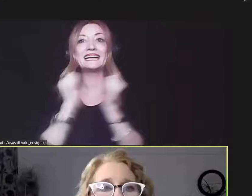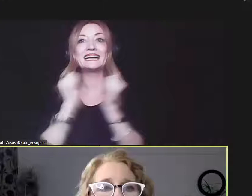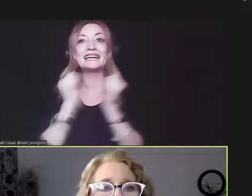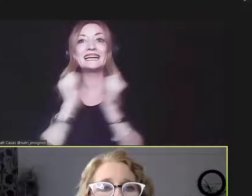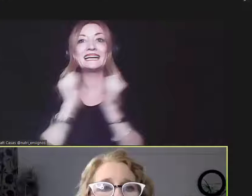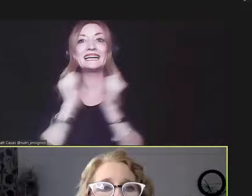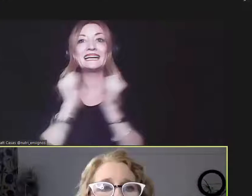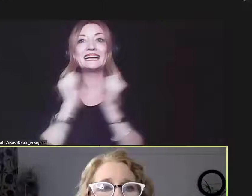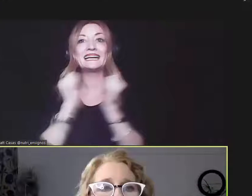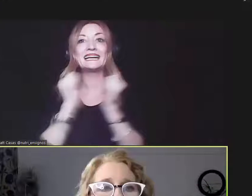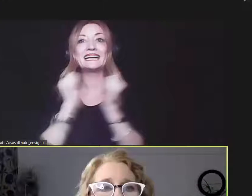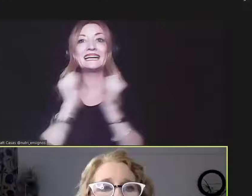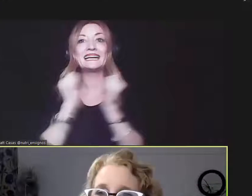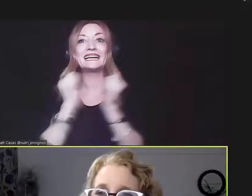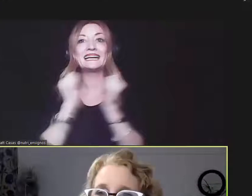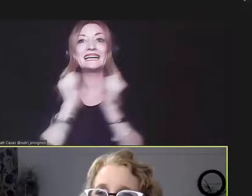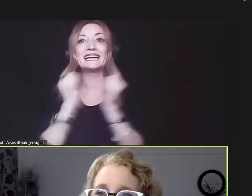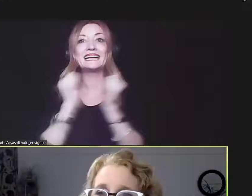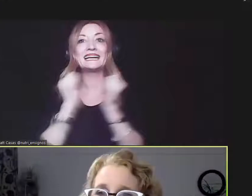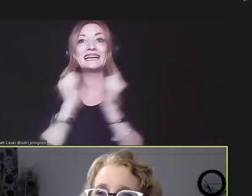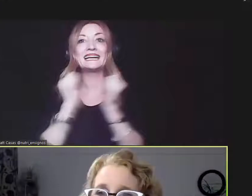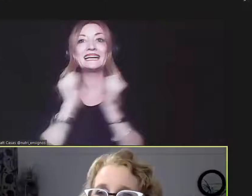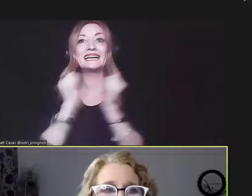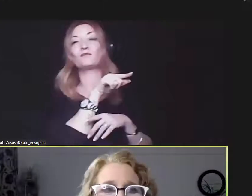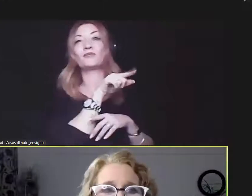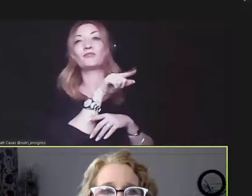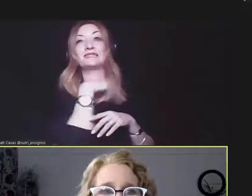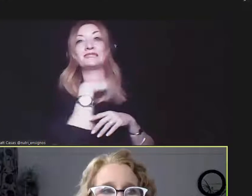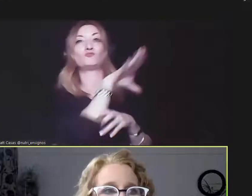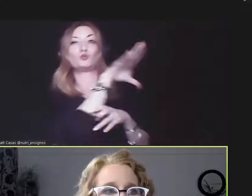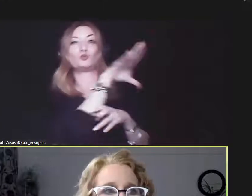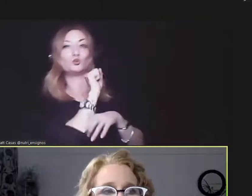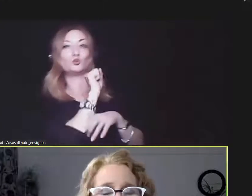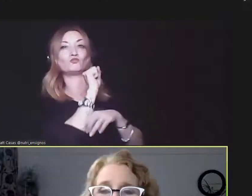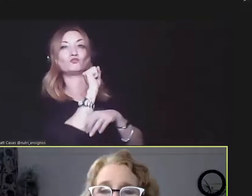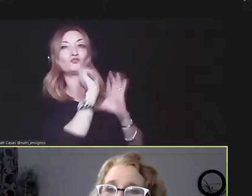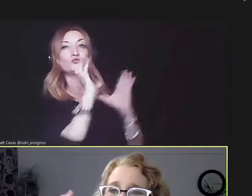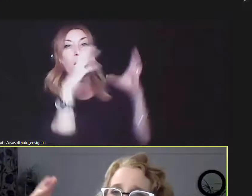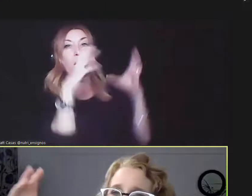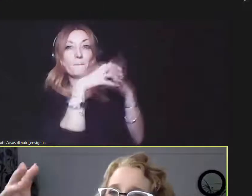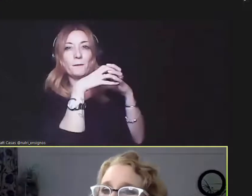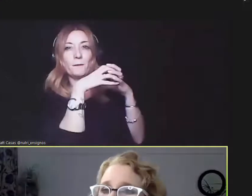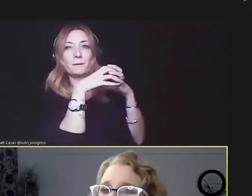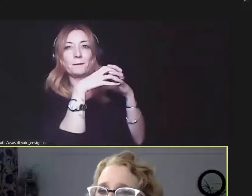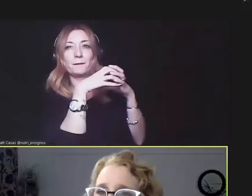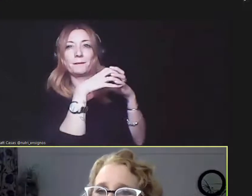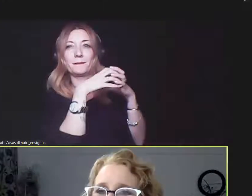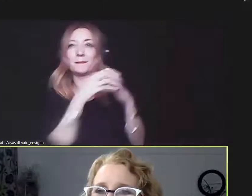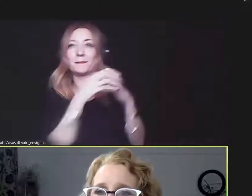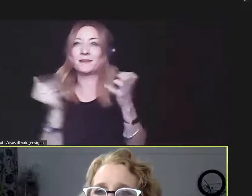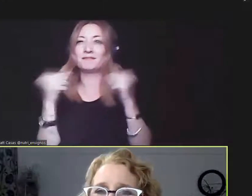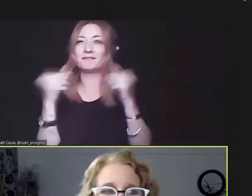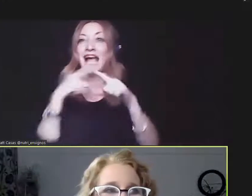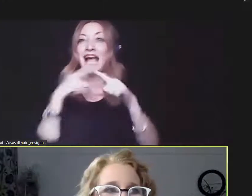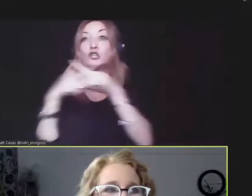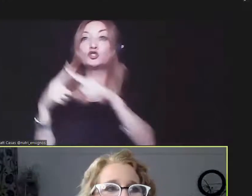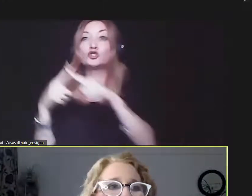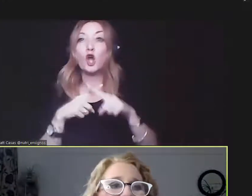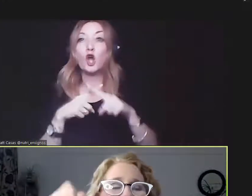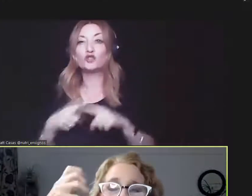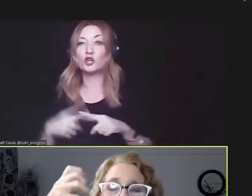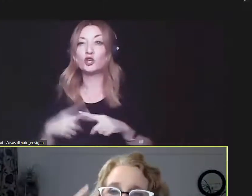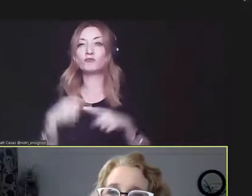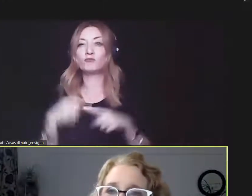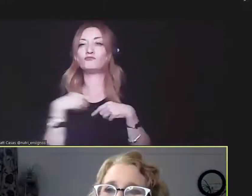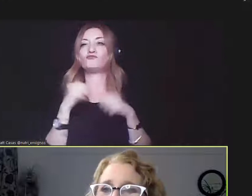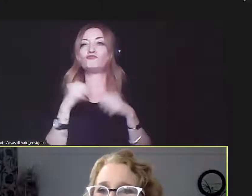it cages them in a cage in the honeycomb. So it grabs the toxin and